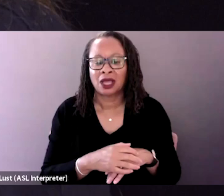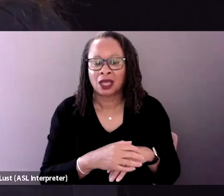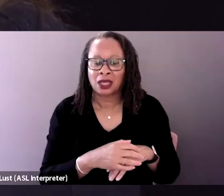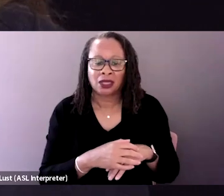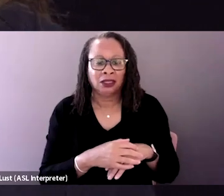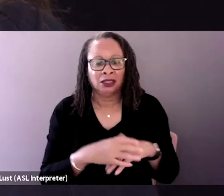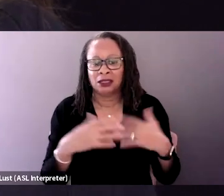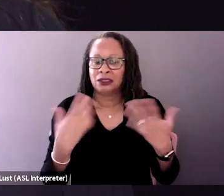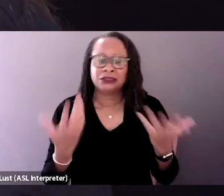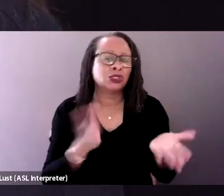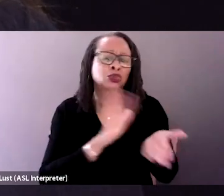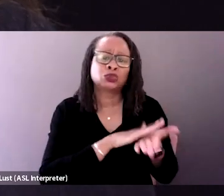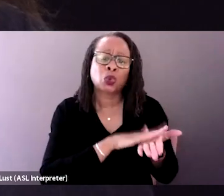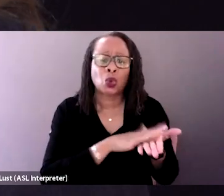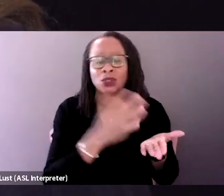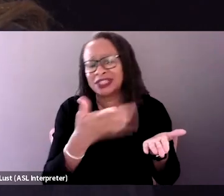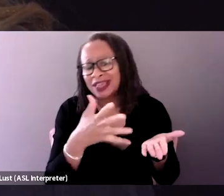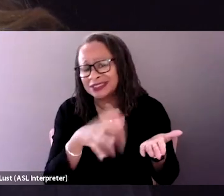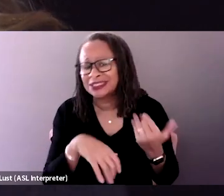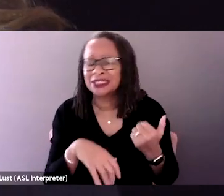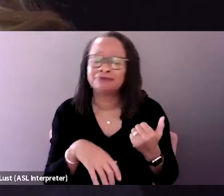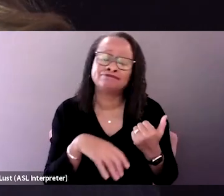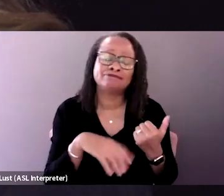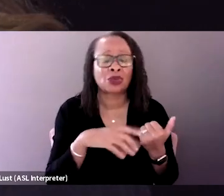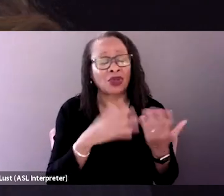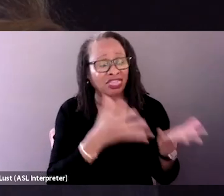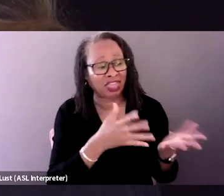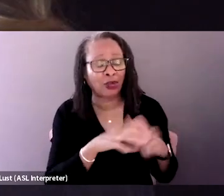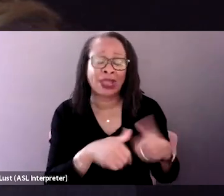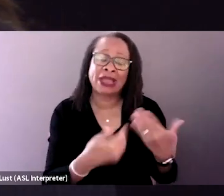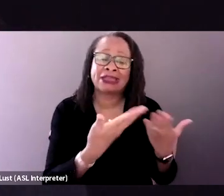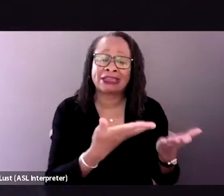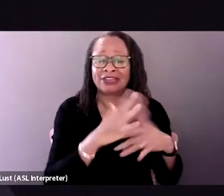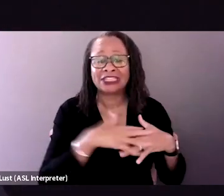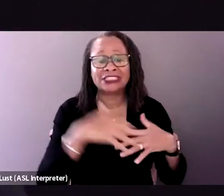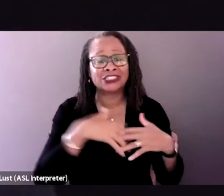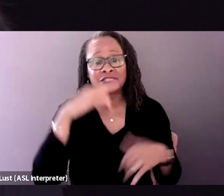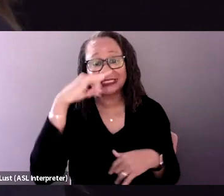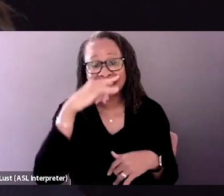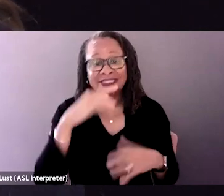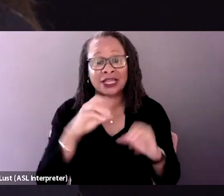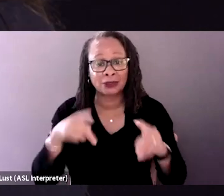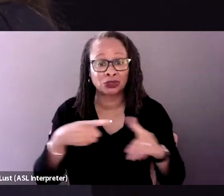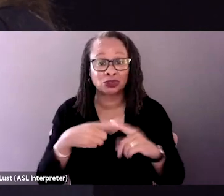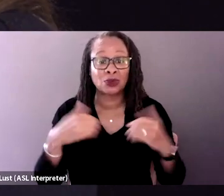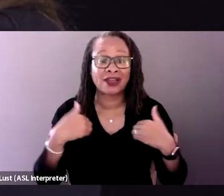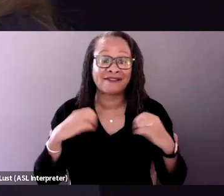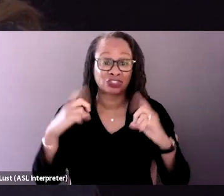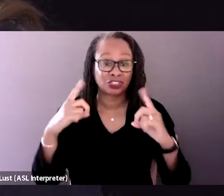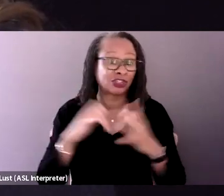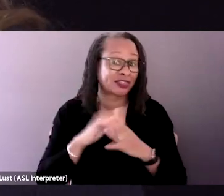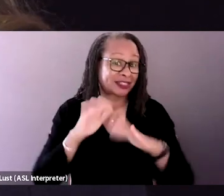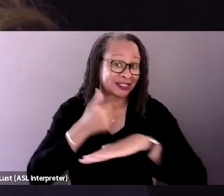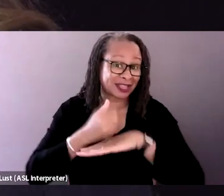just schools that were, giving Indigenous kids an opportunity to be educated. That's kind of the framing